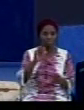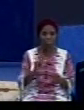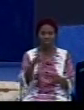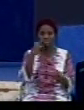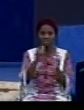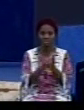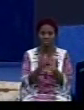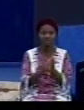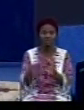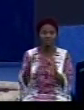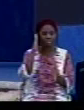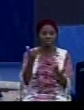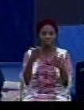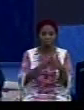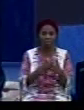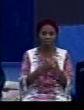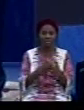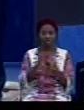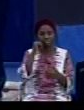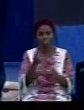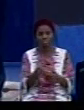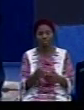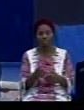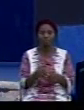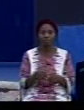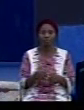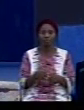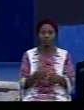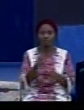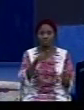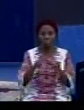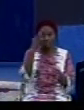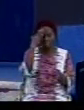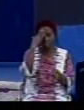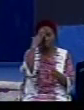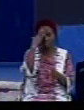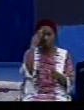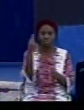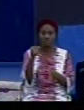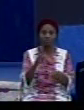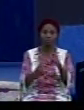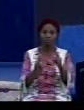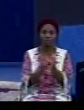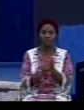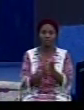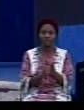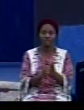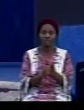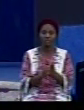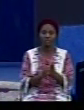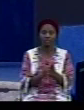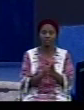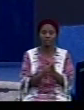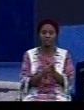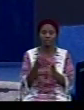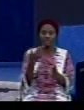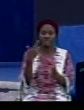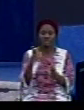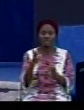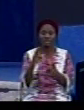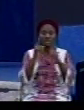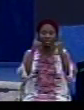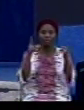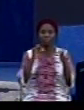tomorrow? Tomorrow? That's what Pharaoh said to Moses. Moses said, there's power